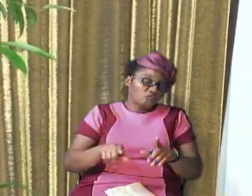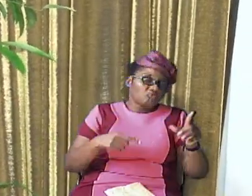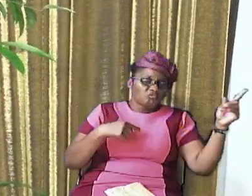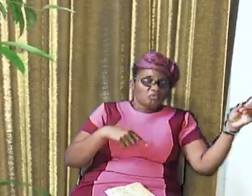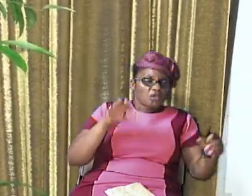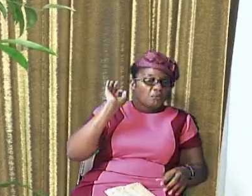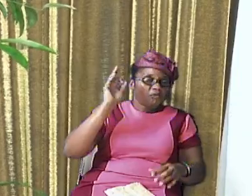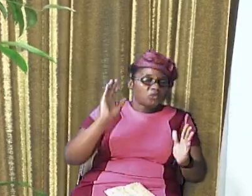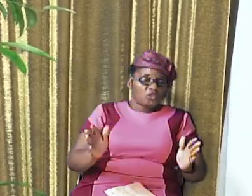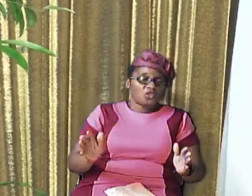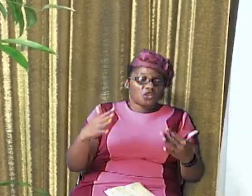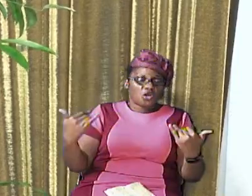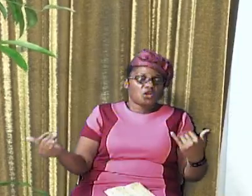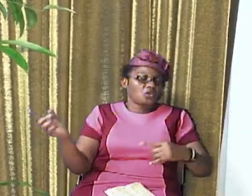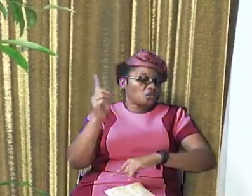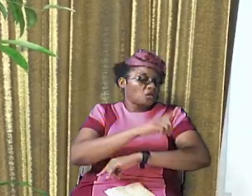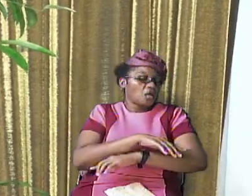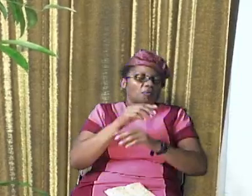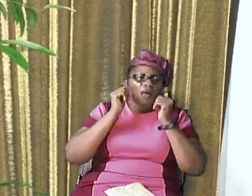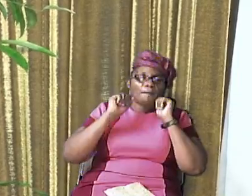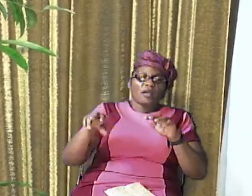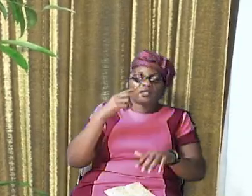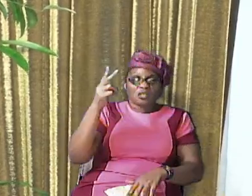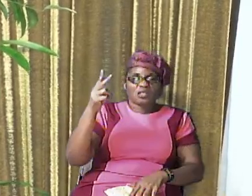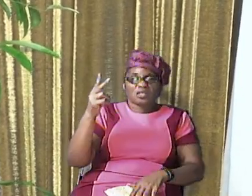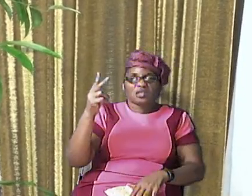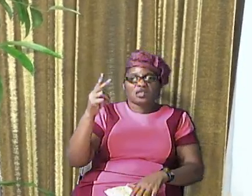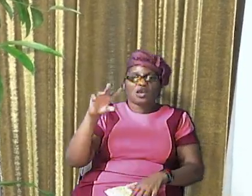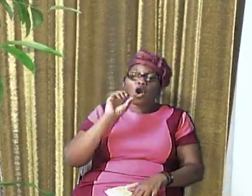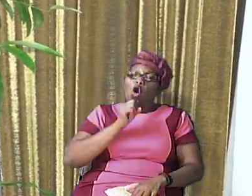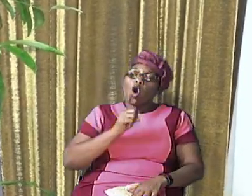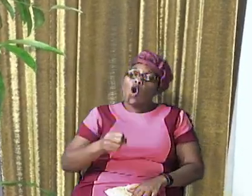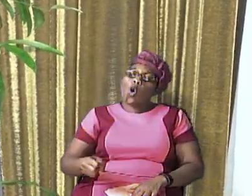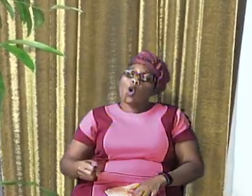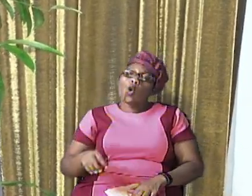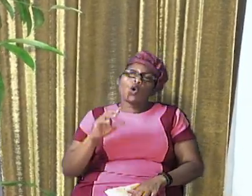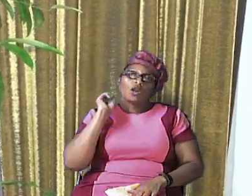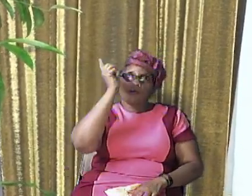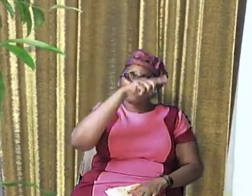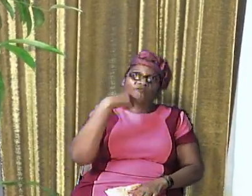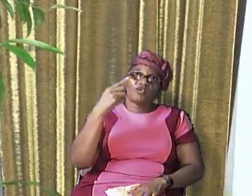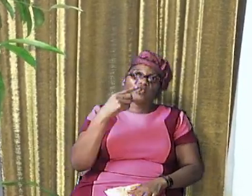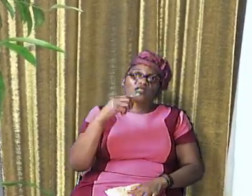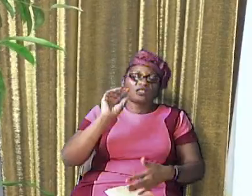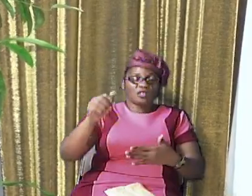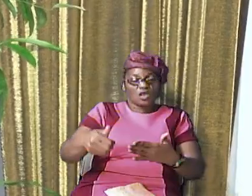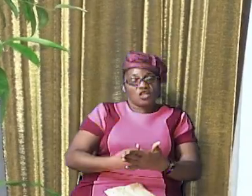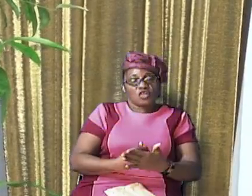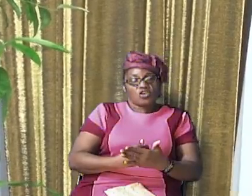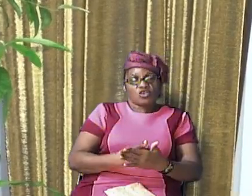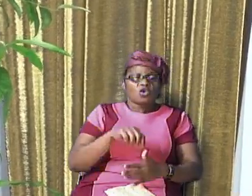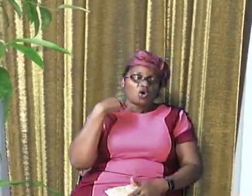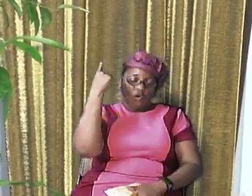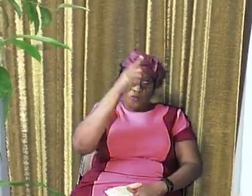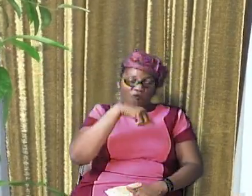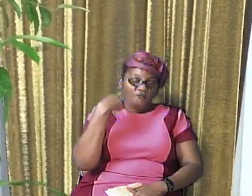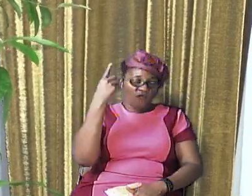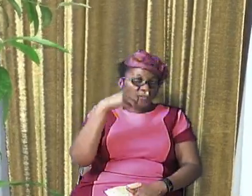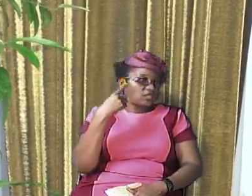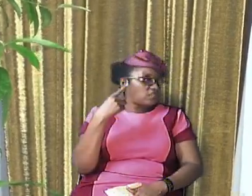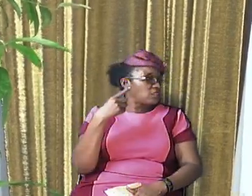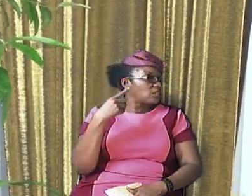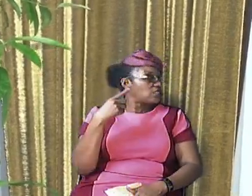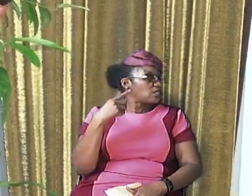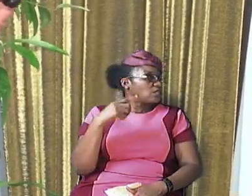to see some old faces and new faces. God bless you, Bishop Daly and your lovely wife, the Corps of Ministers. Glory to